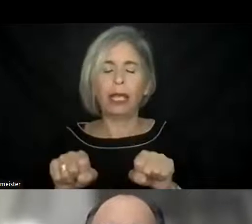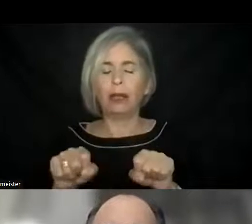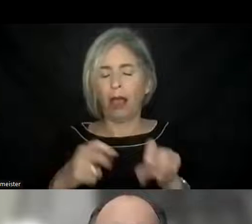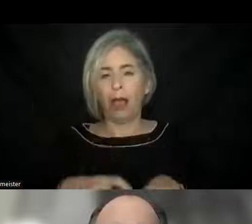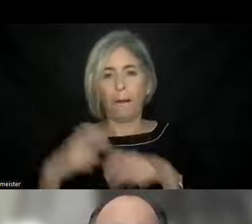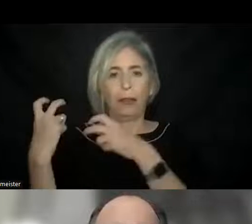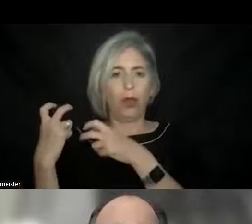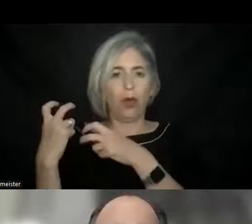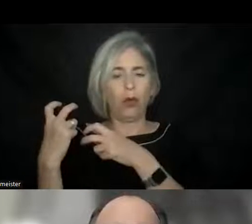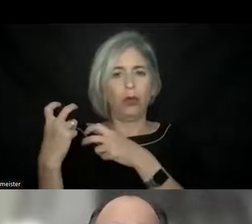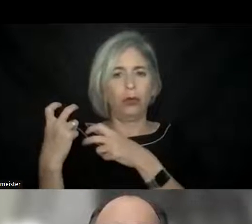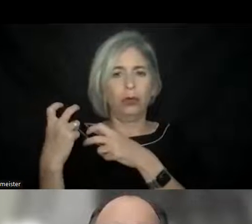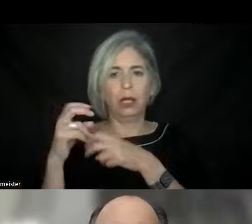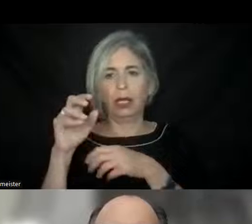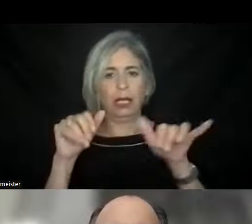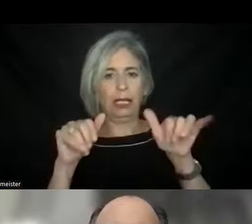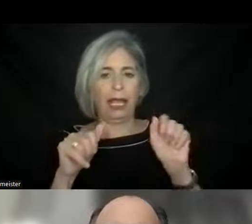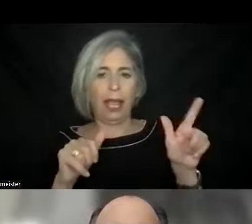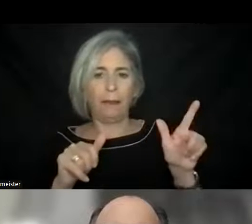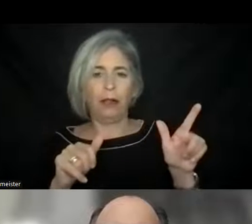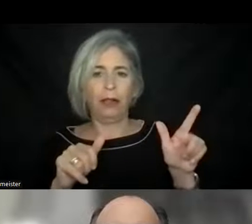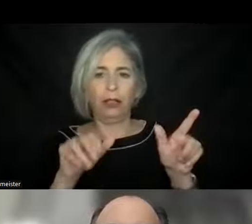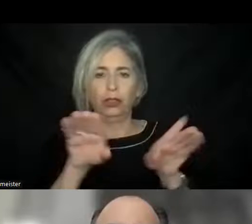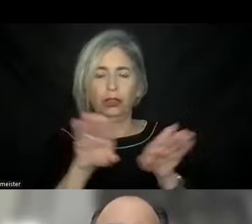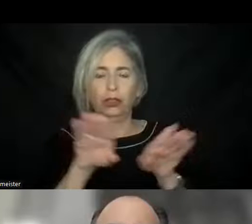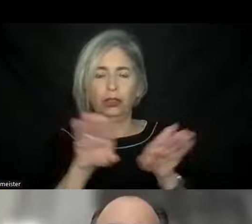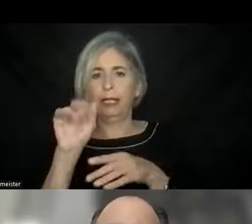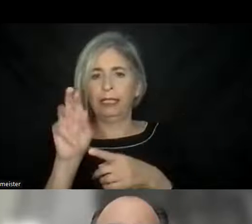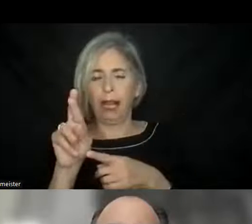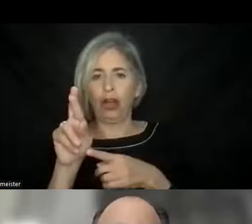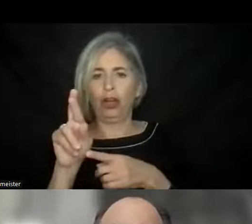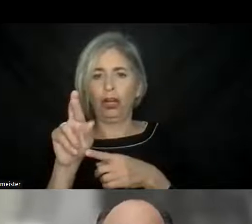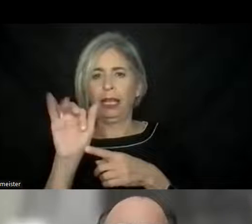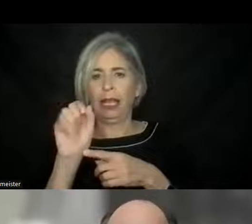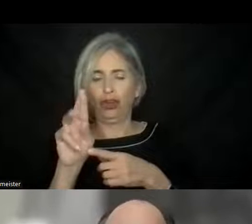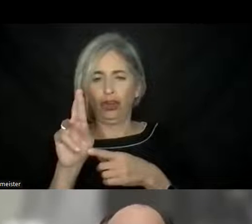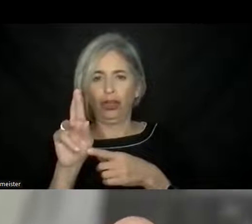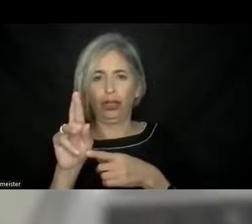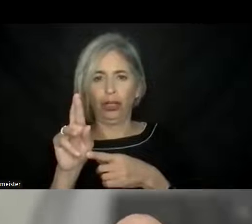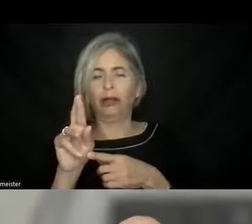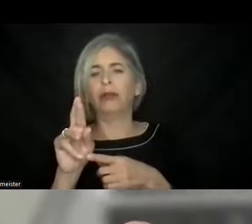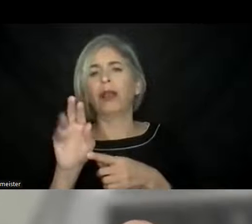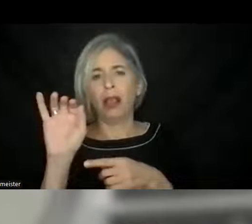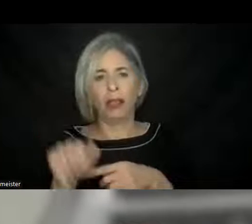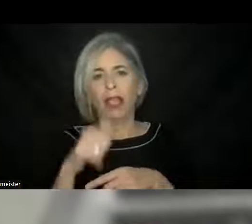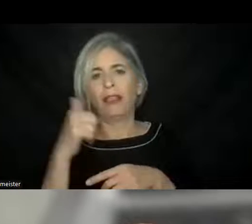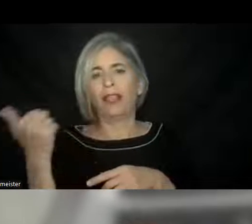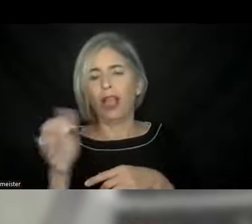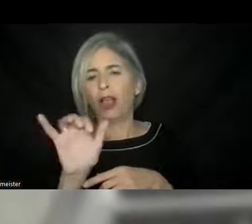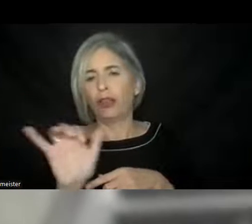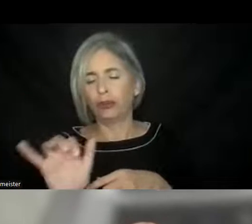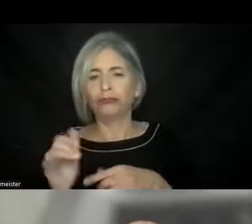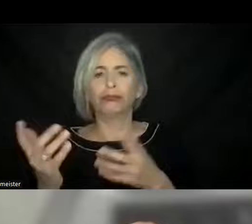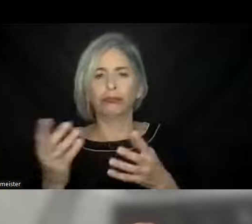upload a YAML file to the OpenACR editor, just like you can with WCAG EM, and that